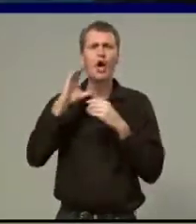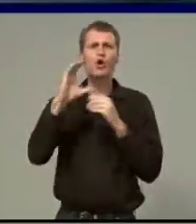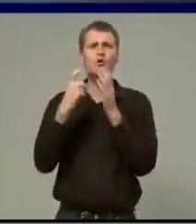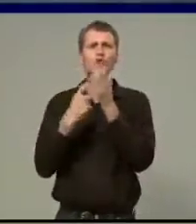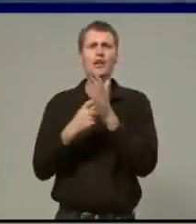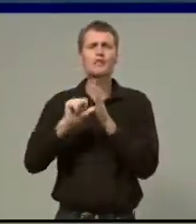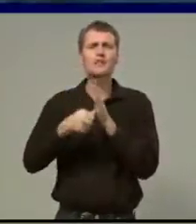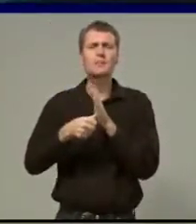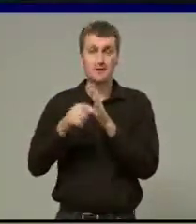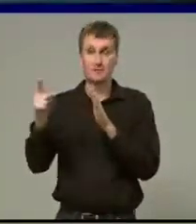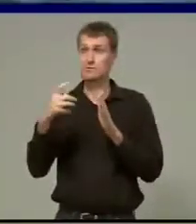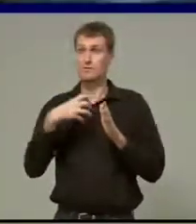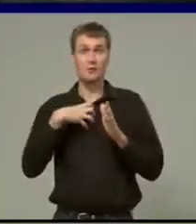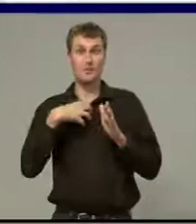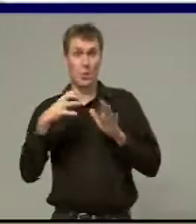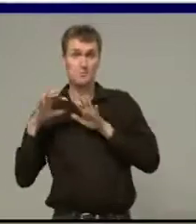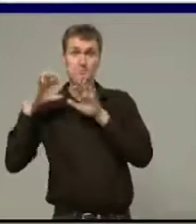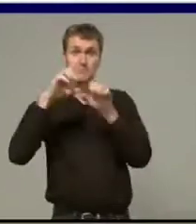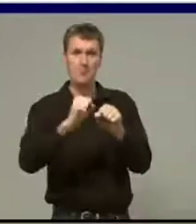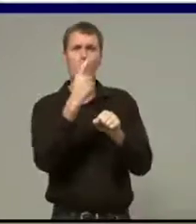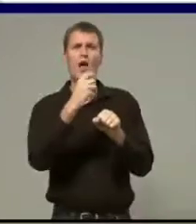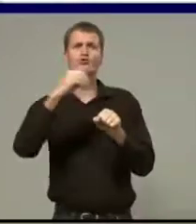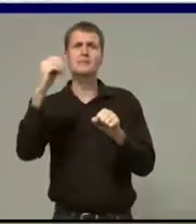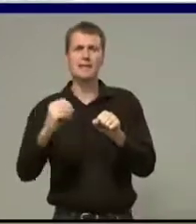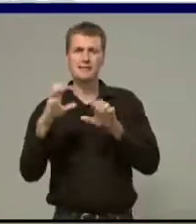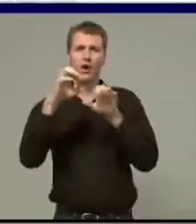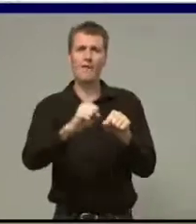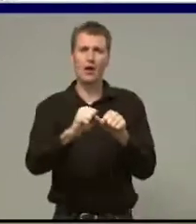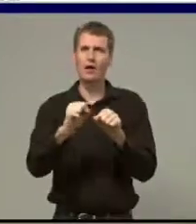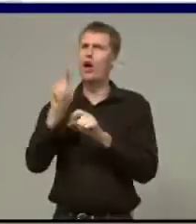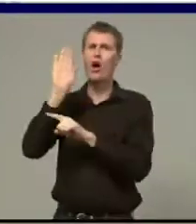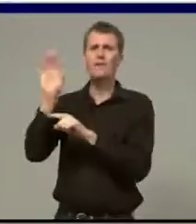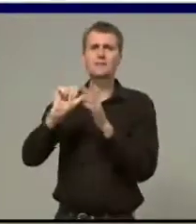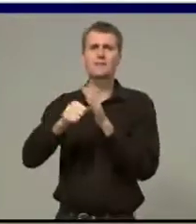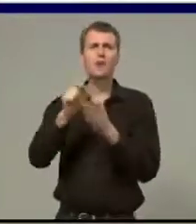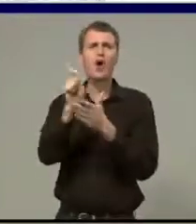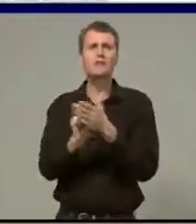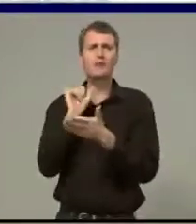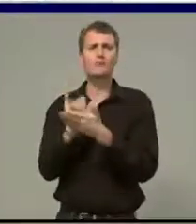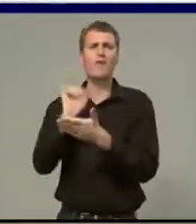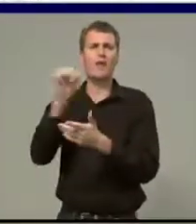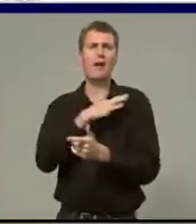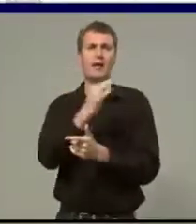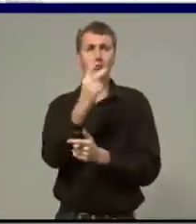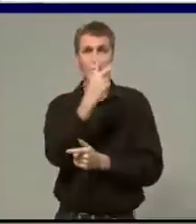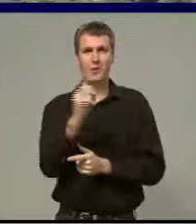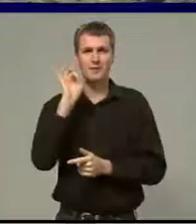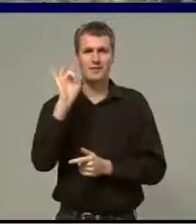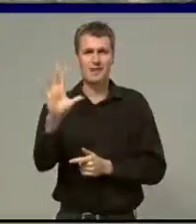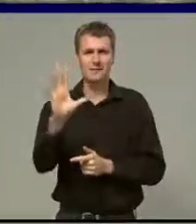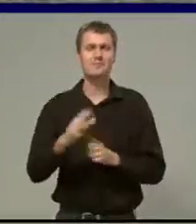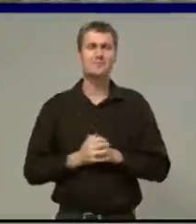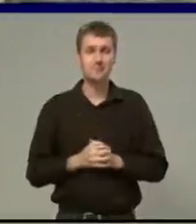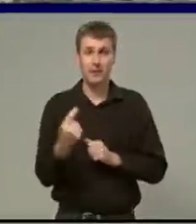their stake in the lease to 100% after the Overseas Investment Office approved their application in 2010.